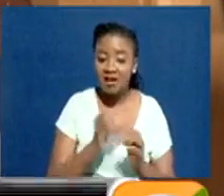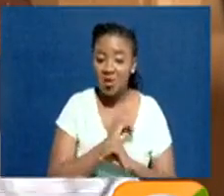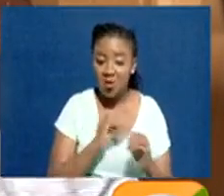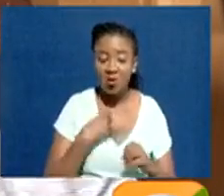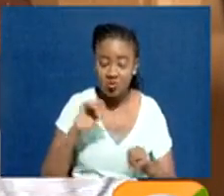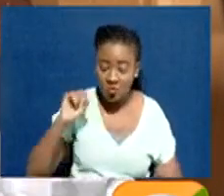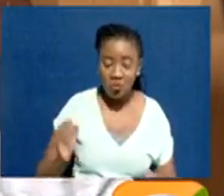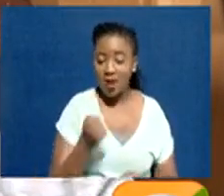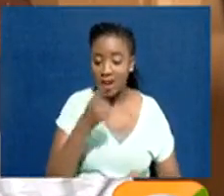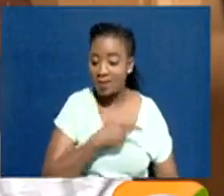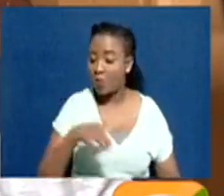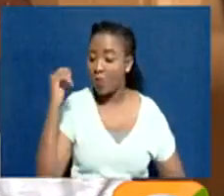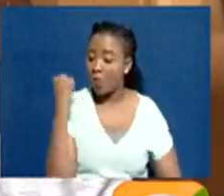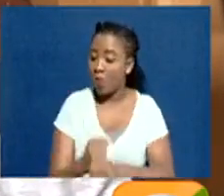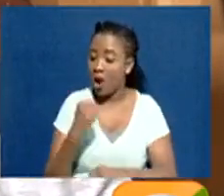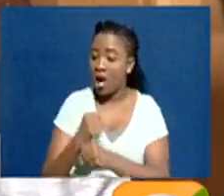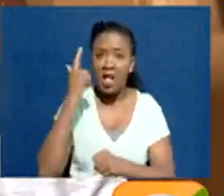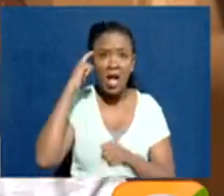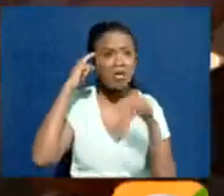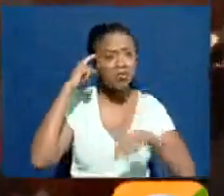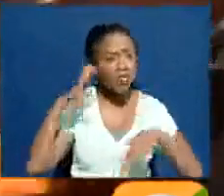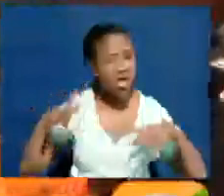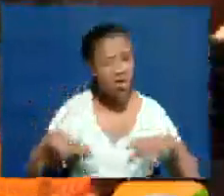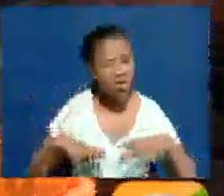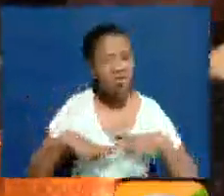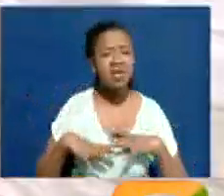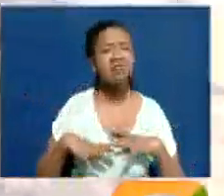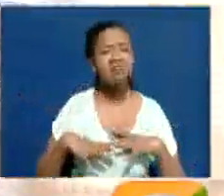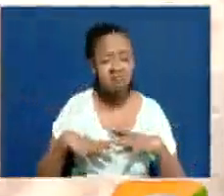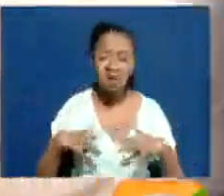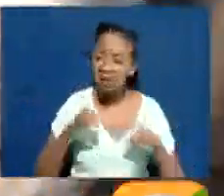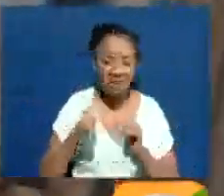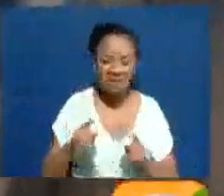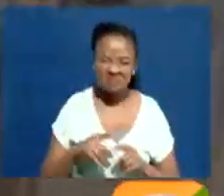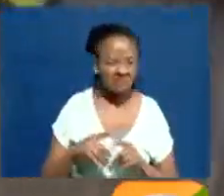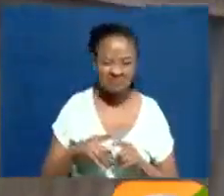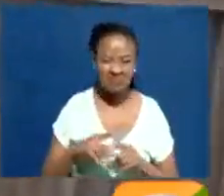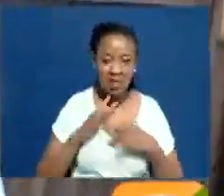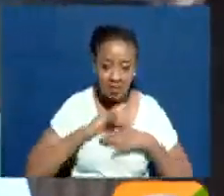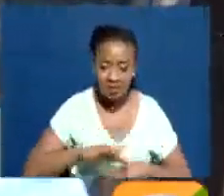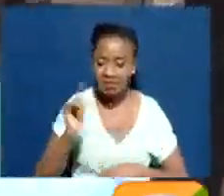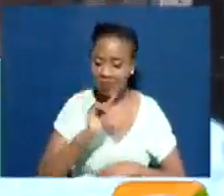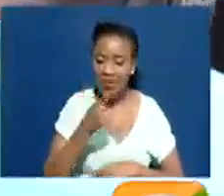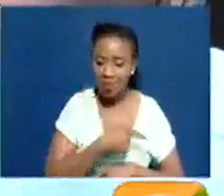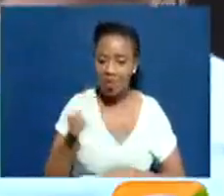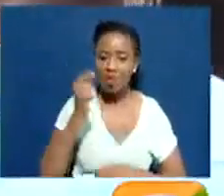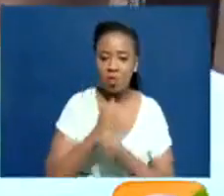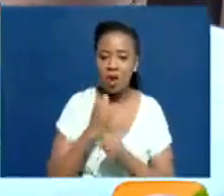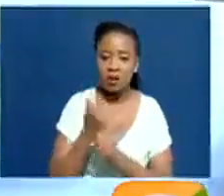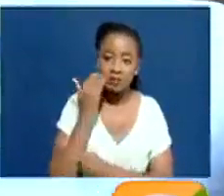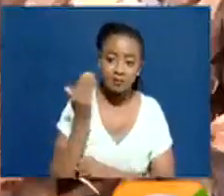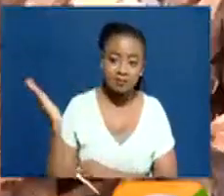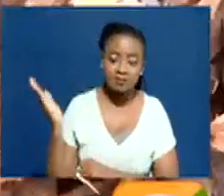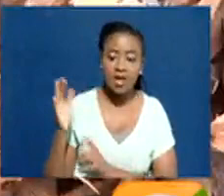ukumbukaji inakuaga, naamka uchipange. We accompany Gladys to her workstation, Sokomjinga Market in